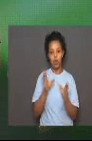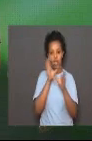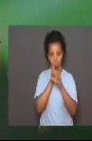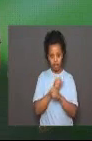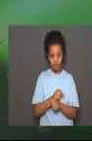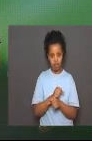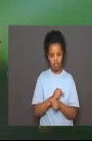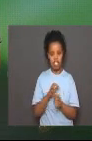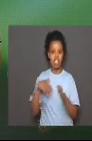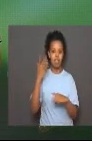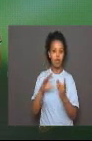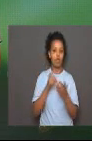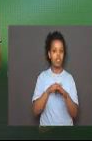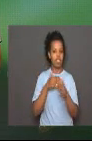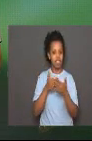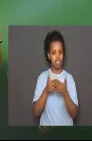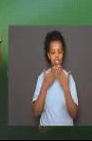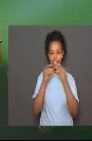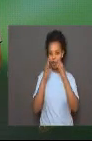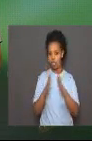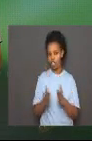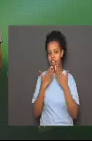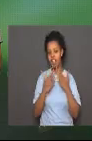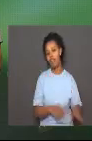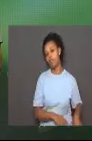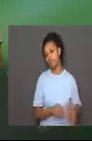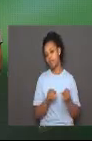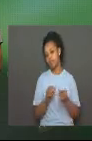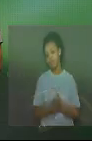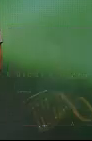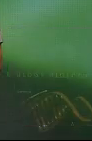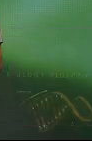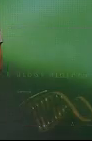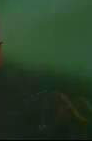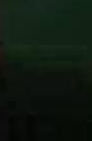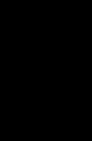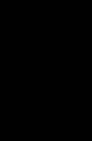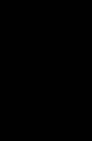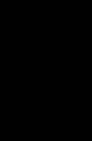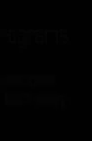lesson for today. Until next time, thank you, teacher. Thank you, students.